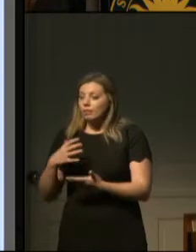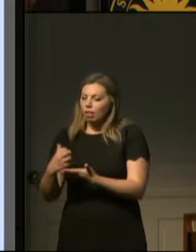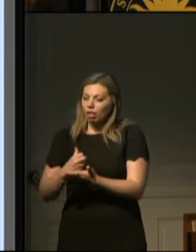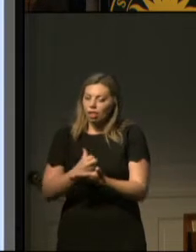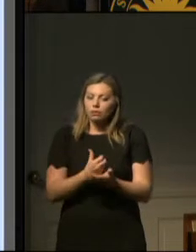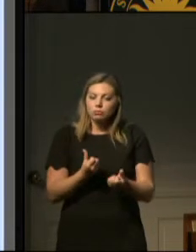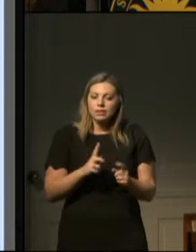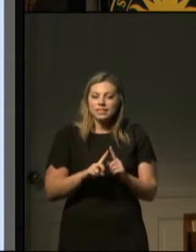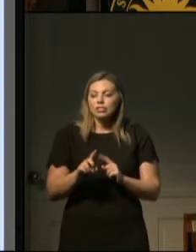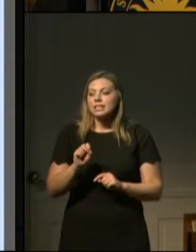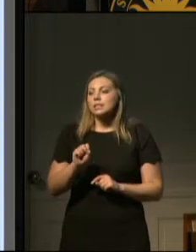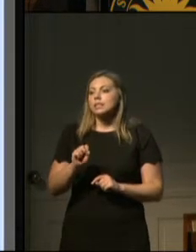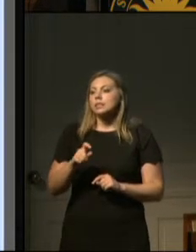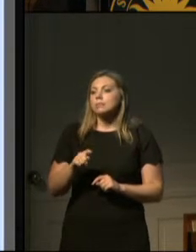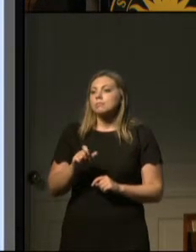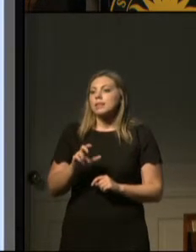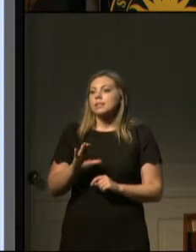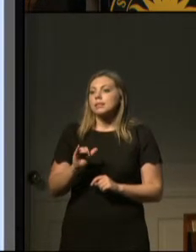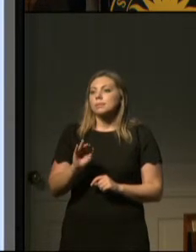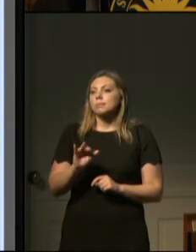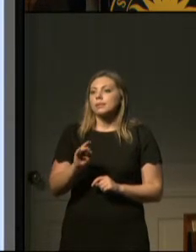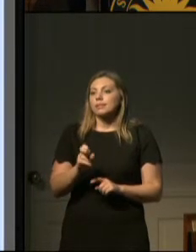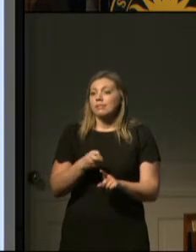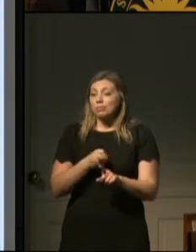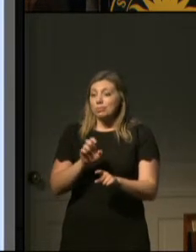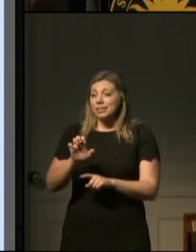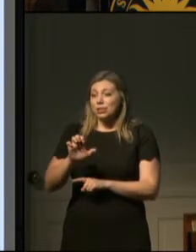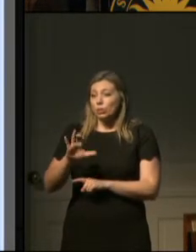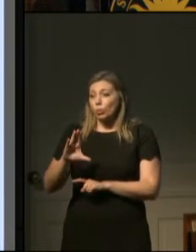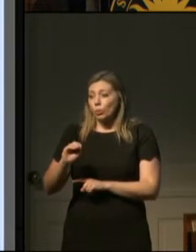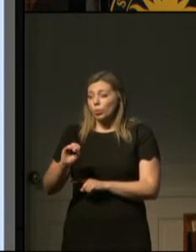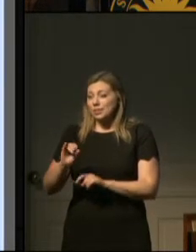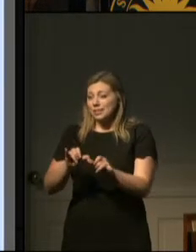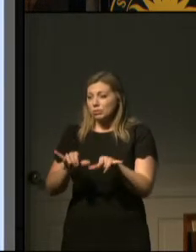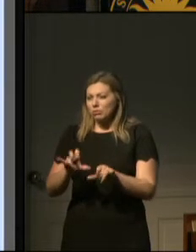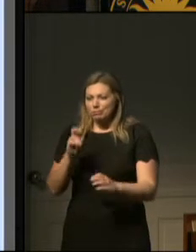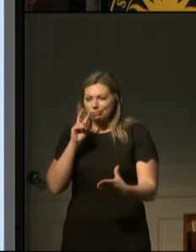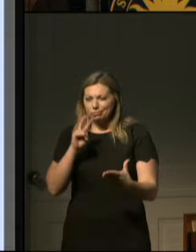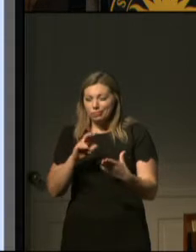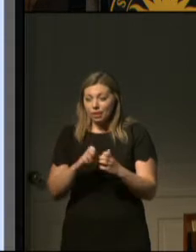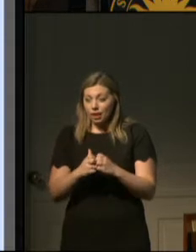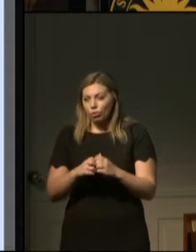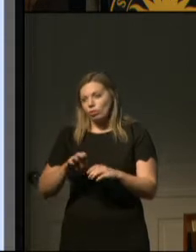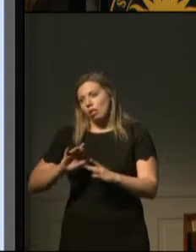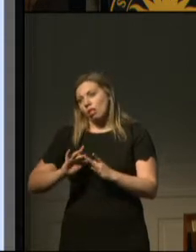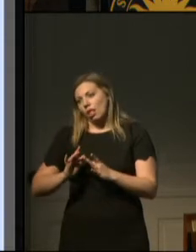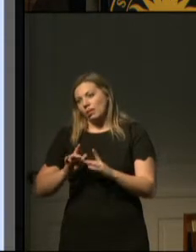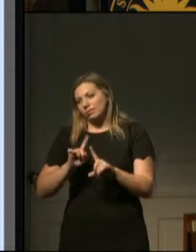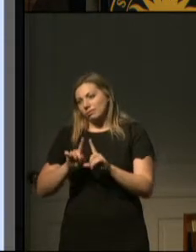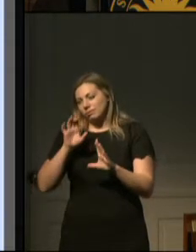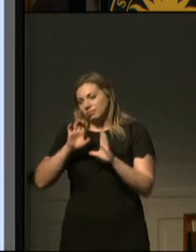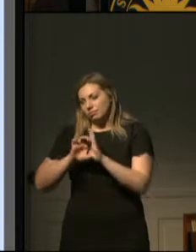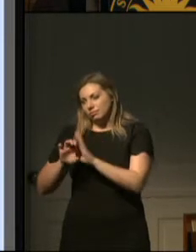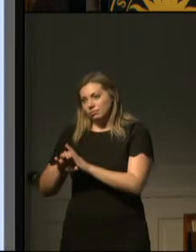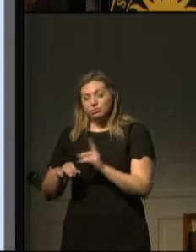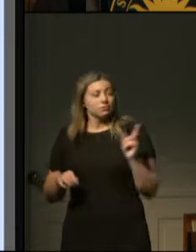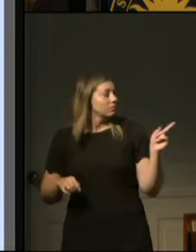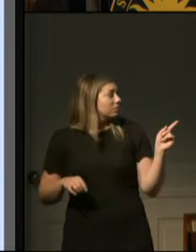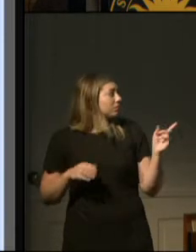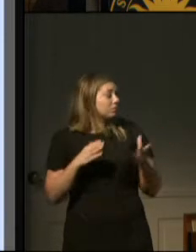specimens from these ecosystems, and you can view these through their photographs online. Here, these are some